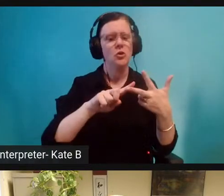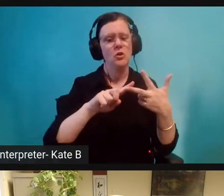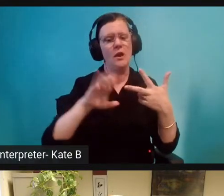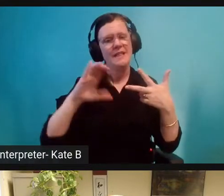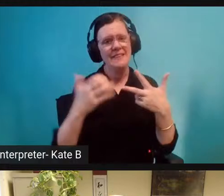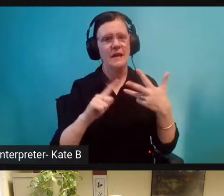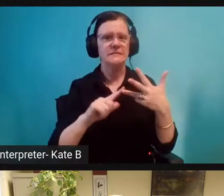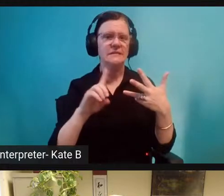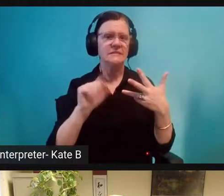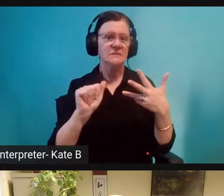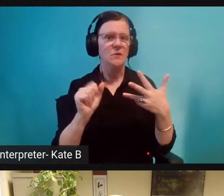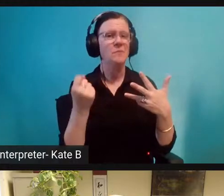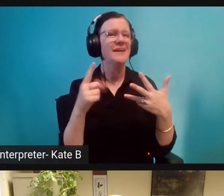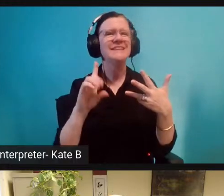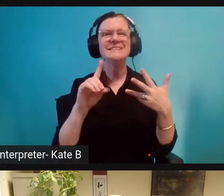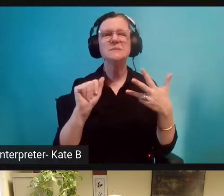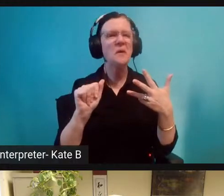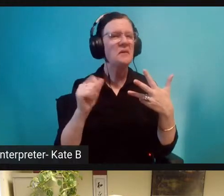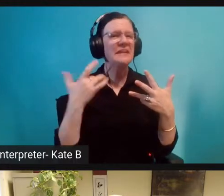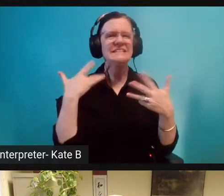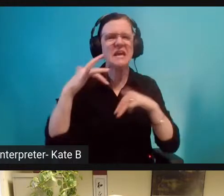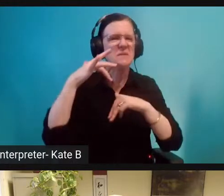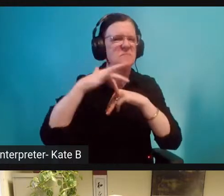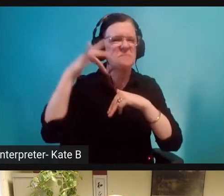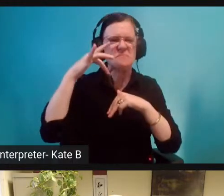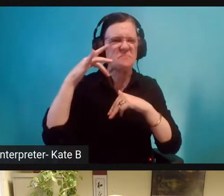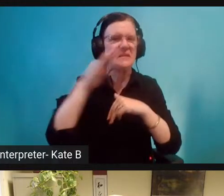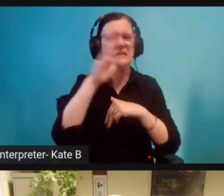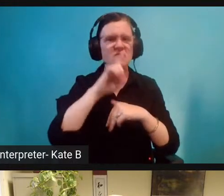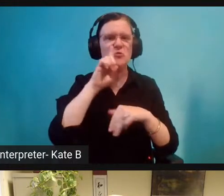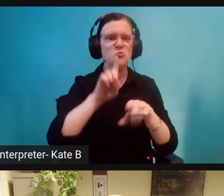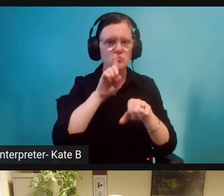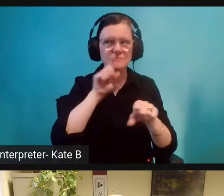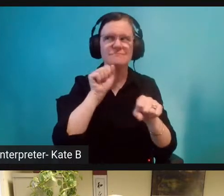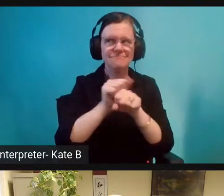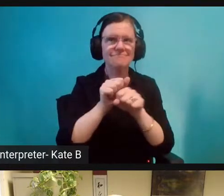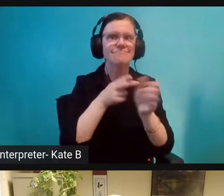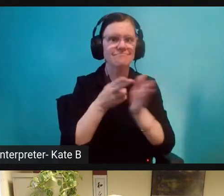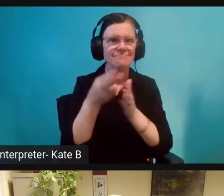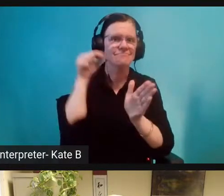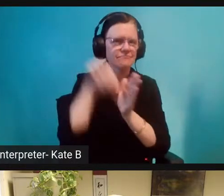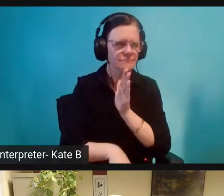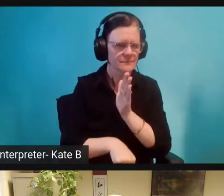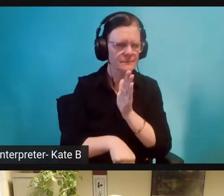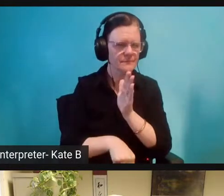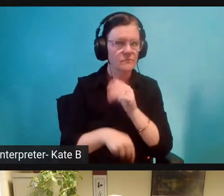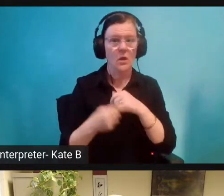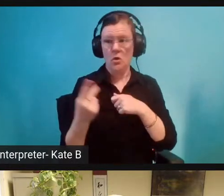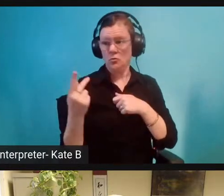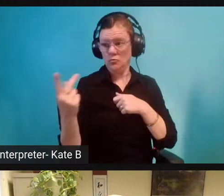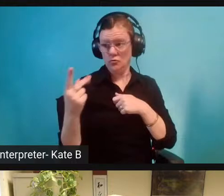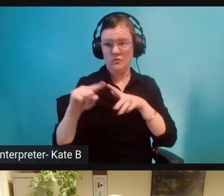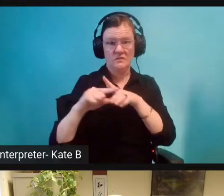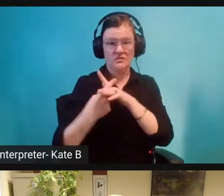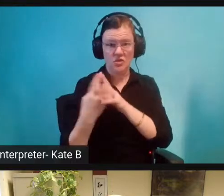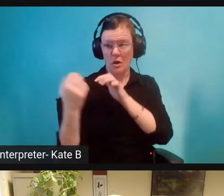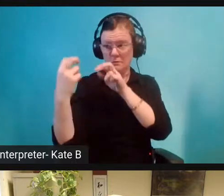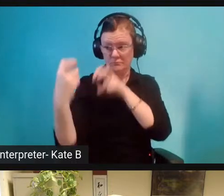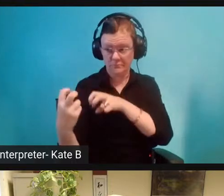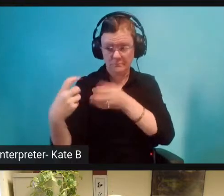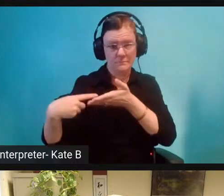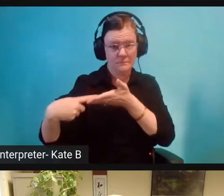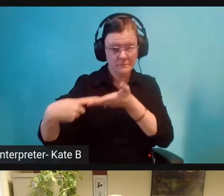disability always got lip service. And so when Judy and I started working together, that was one of the